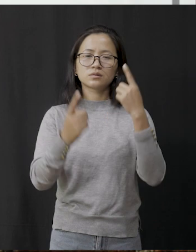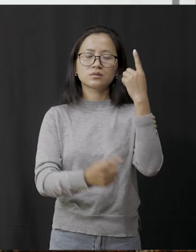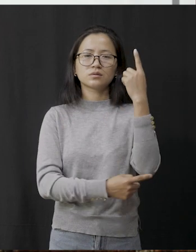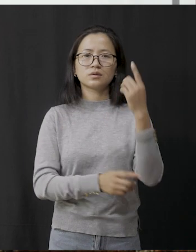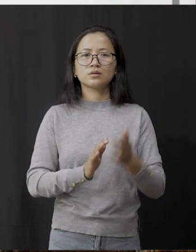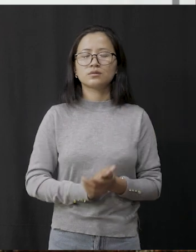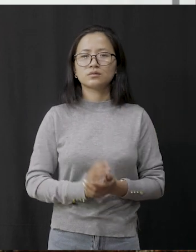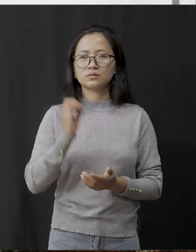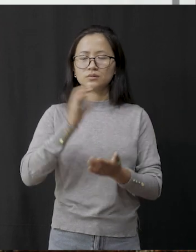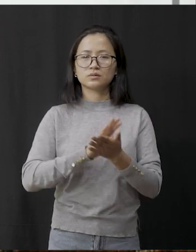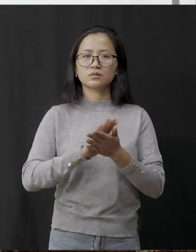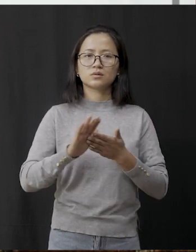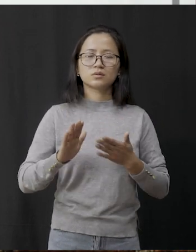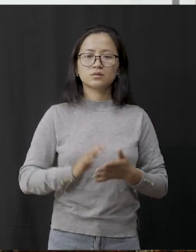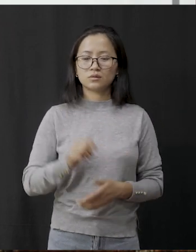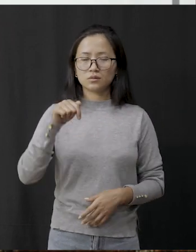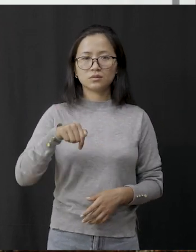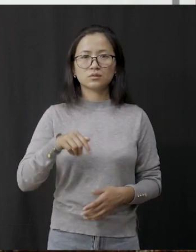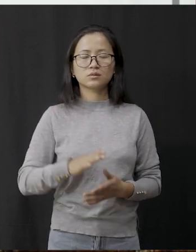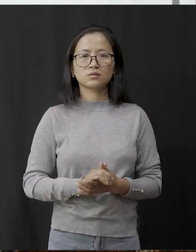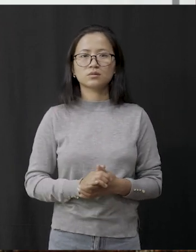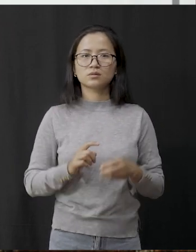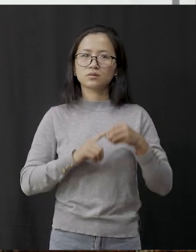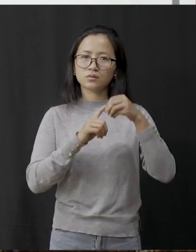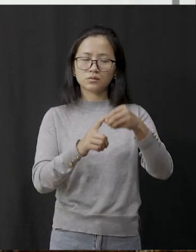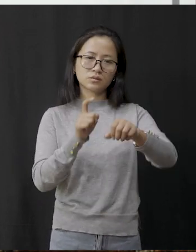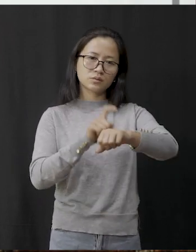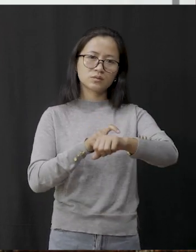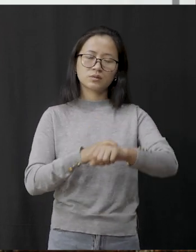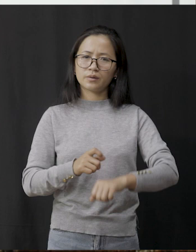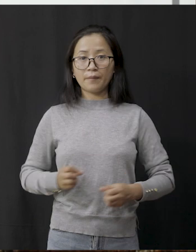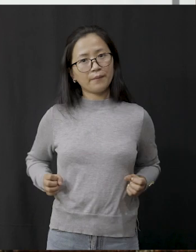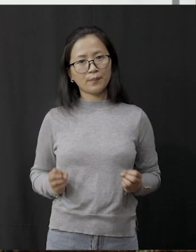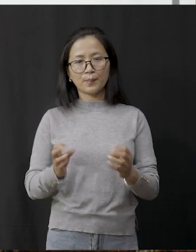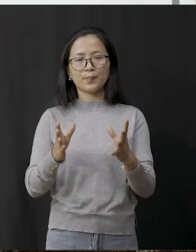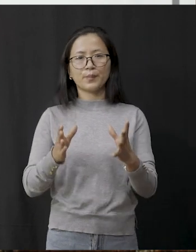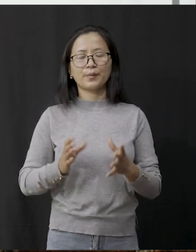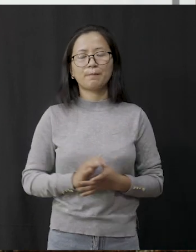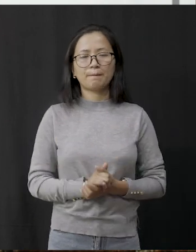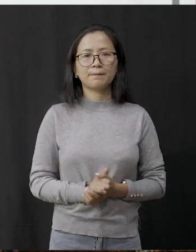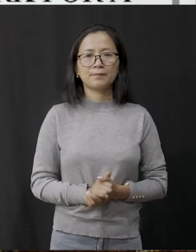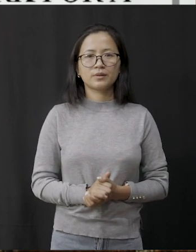end of the chapter. Now it is question time. So are you ready?